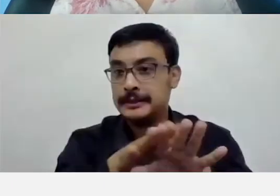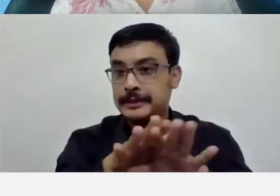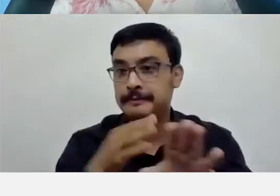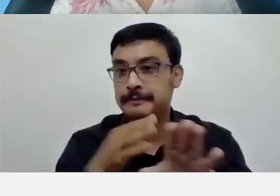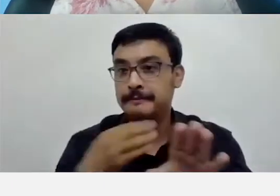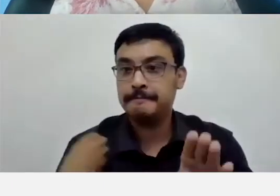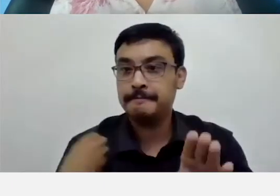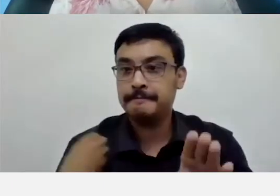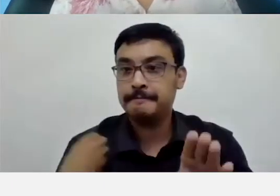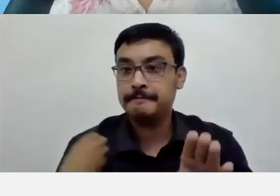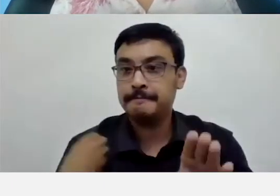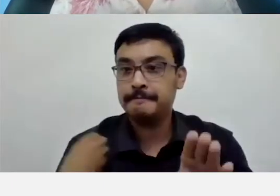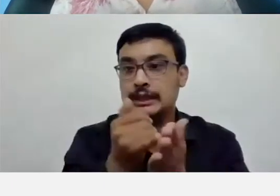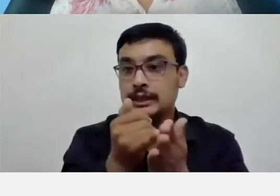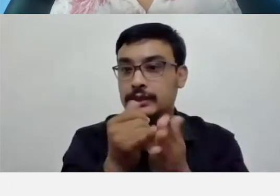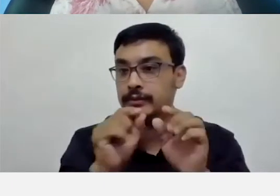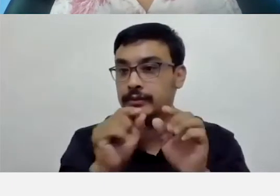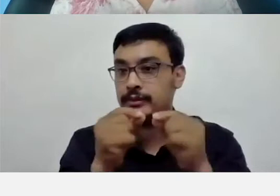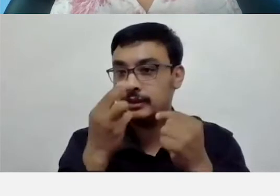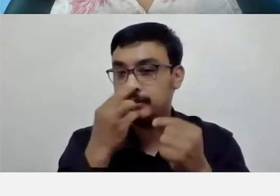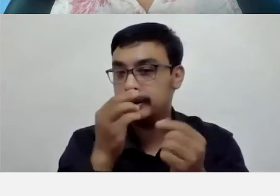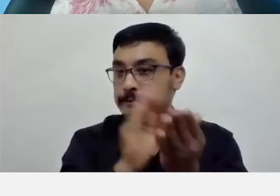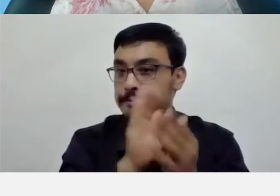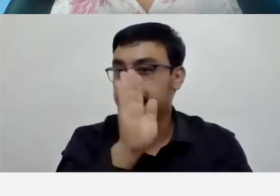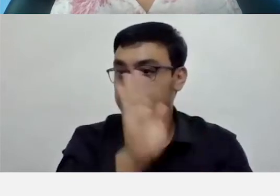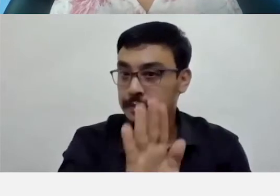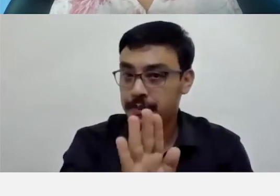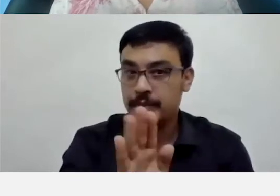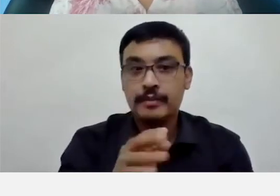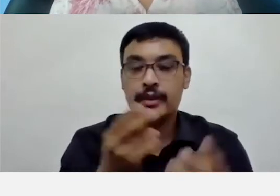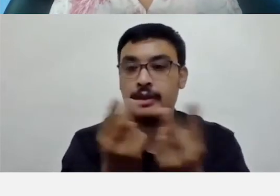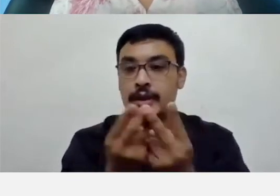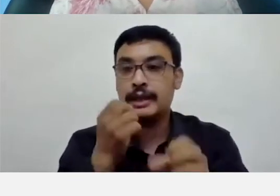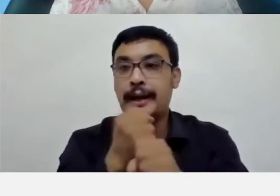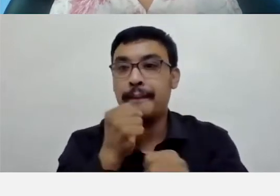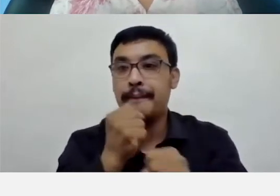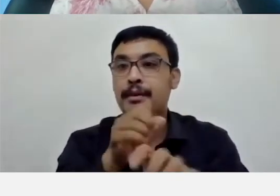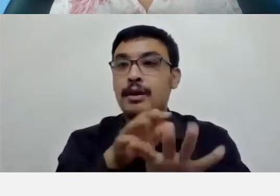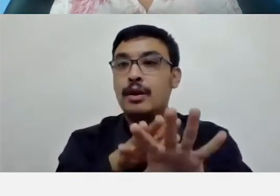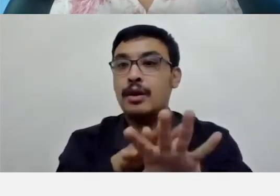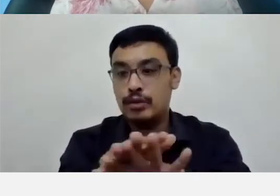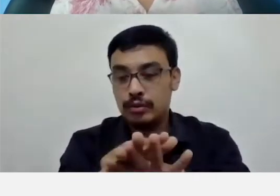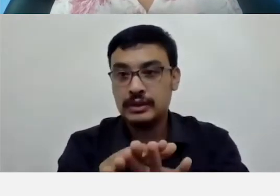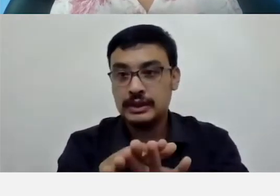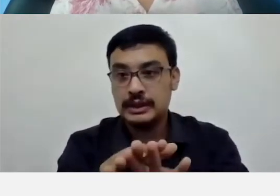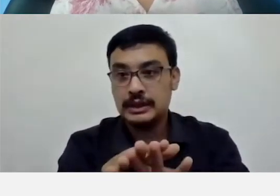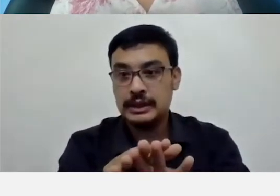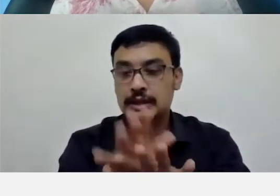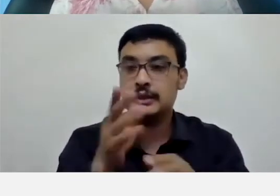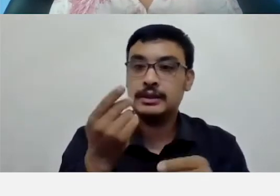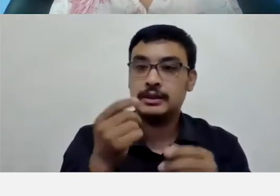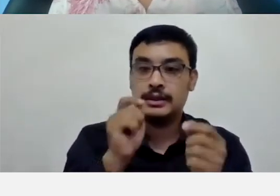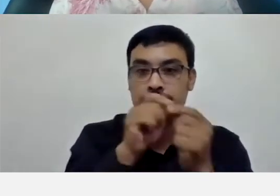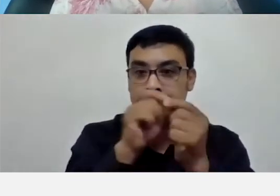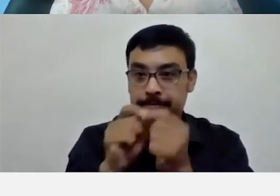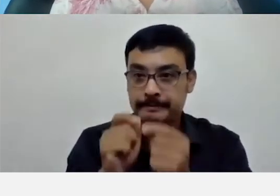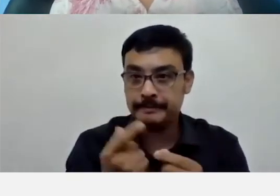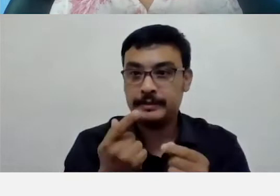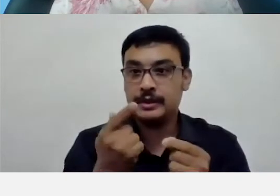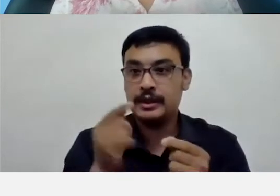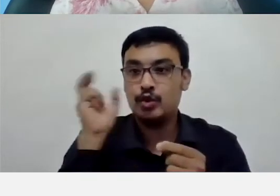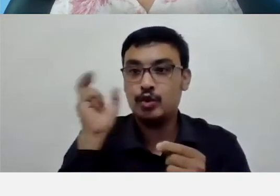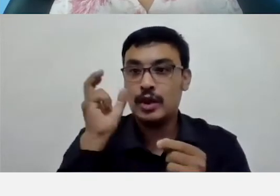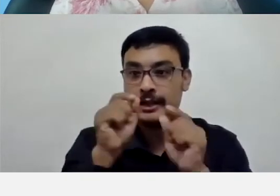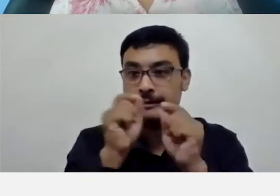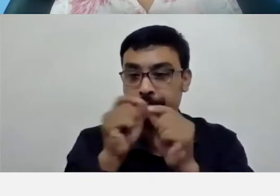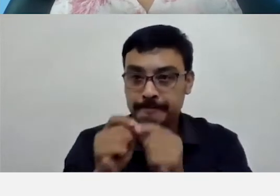agriculture. Some notable professions are metal carving, stone carving,